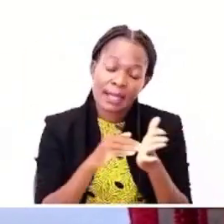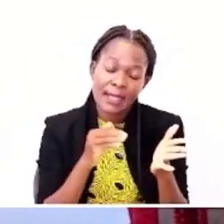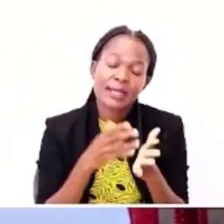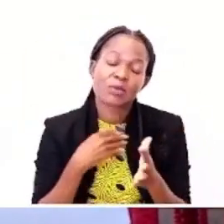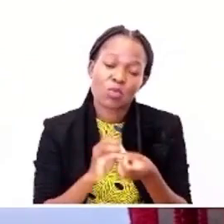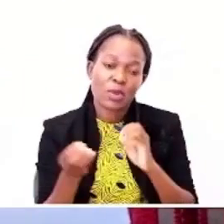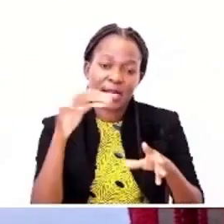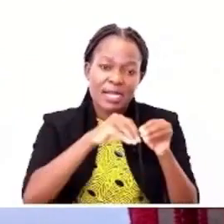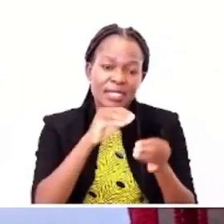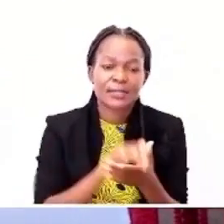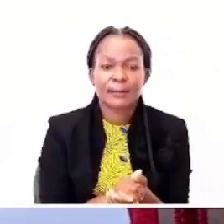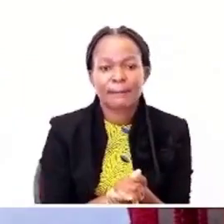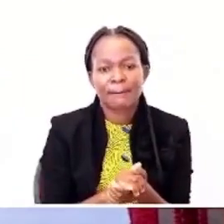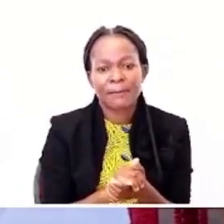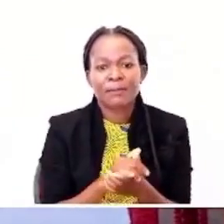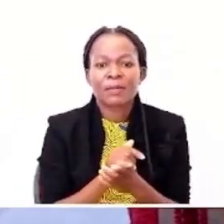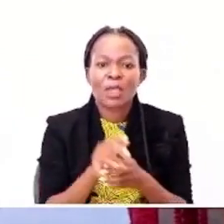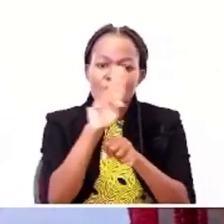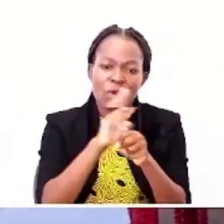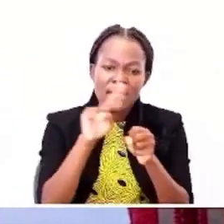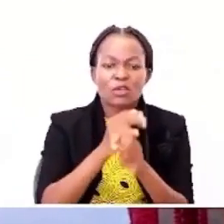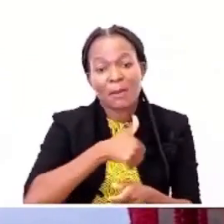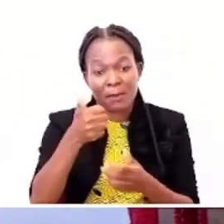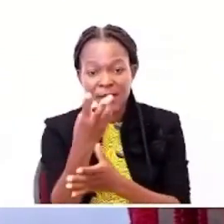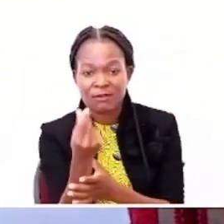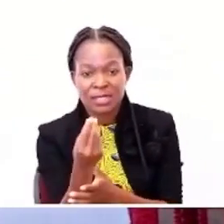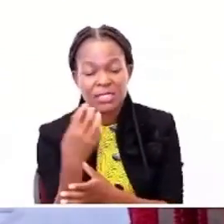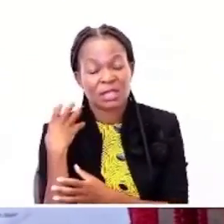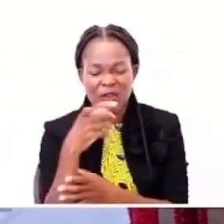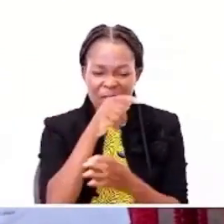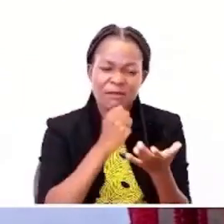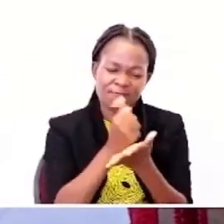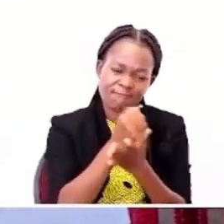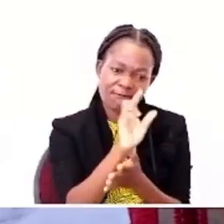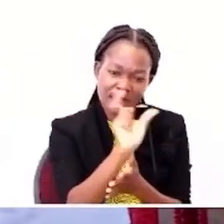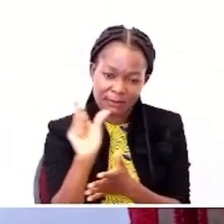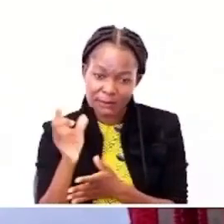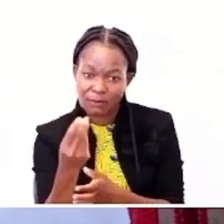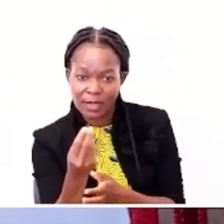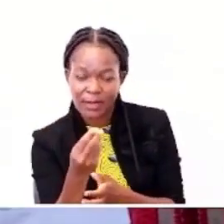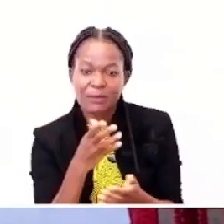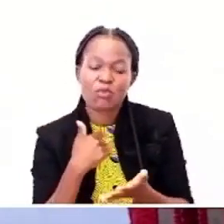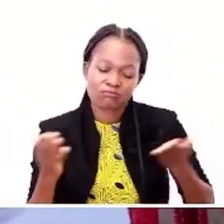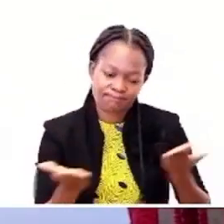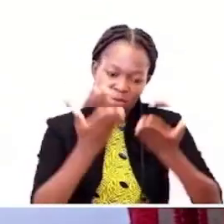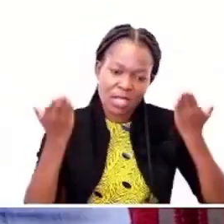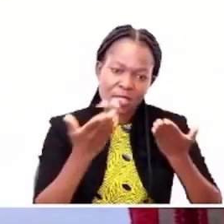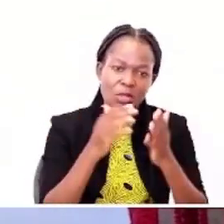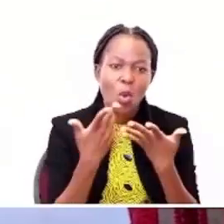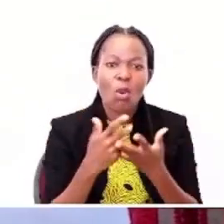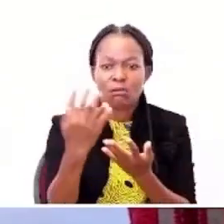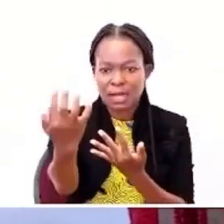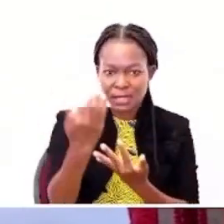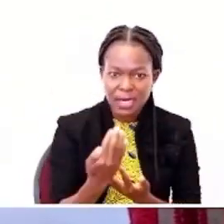seeing the utilization of public funds, where we want to enhance or